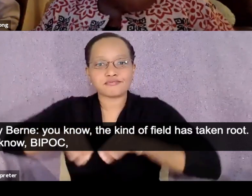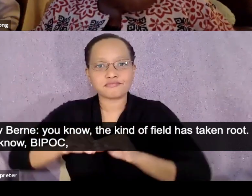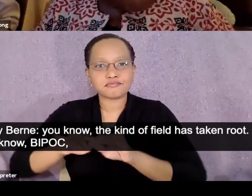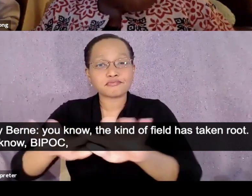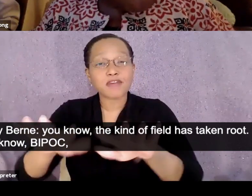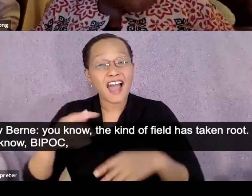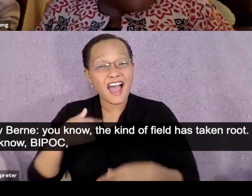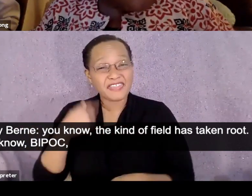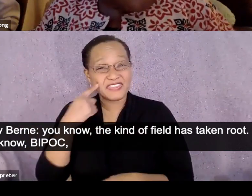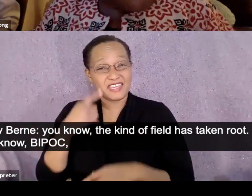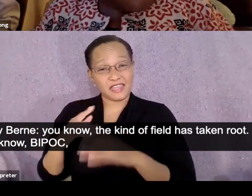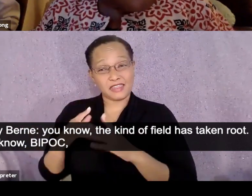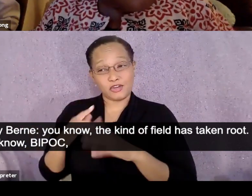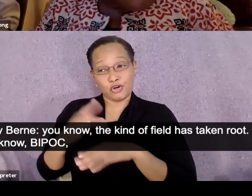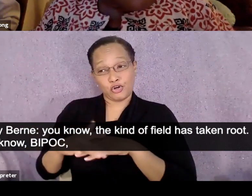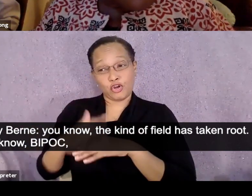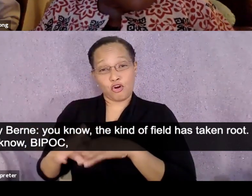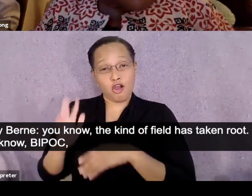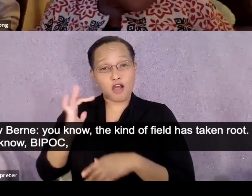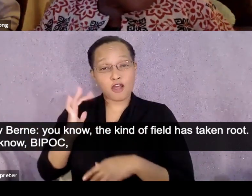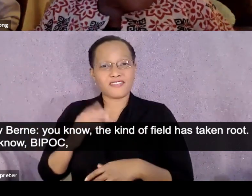thirst for a space for,